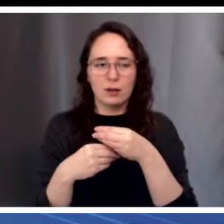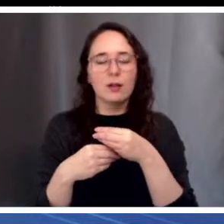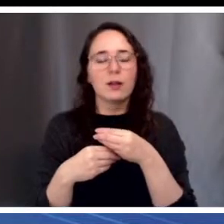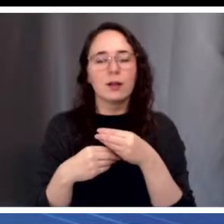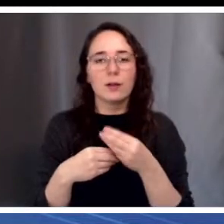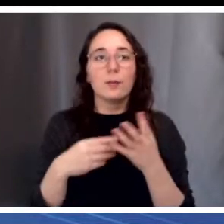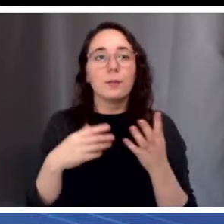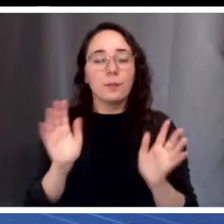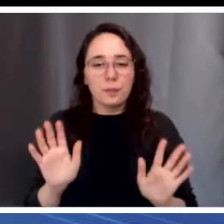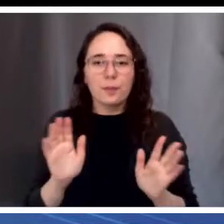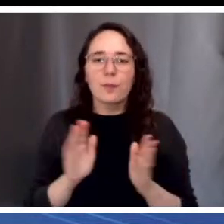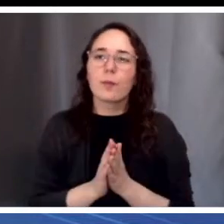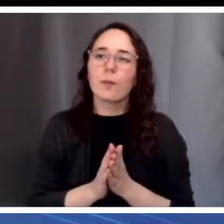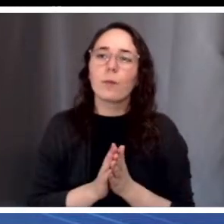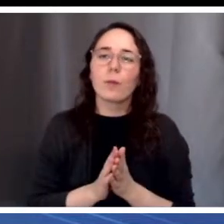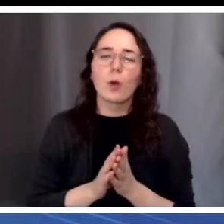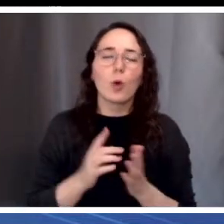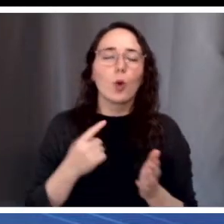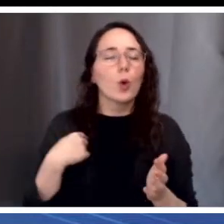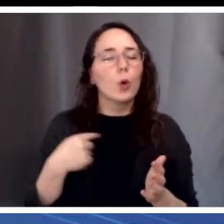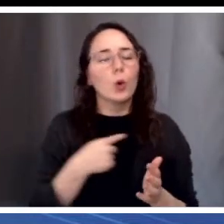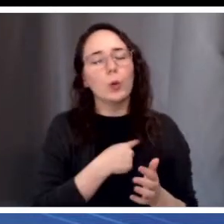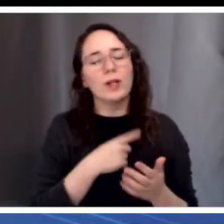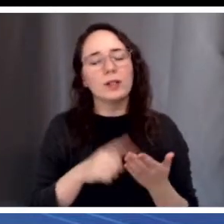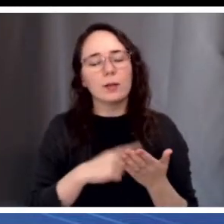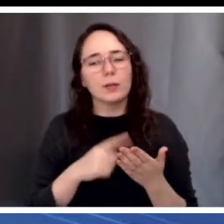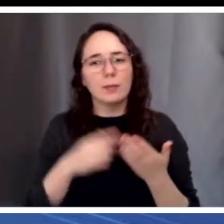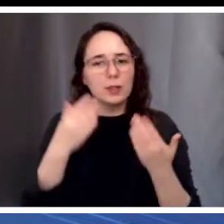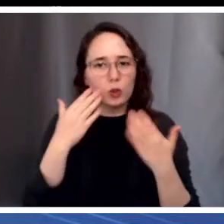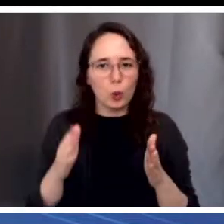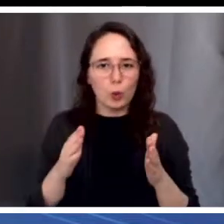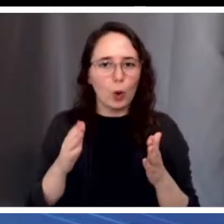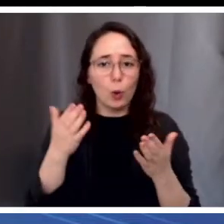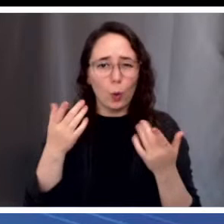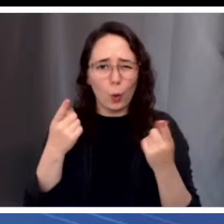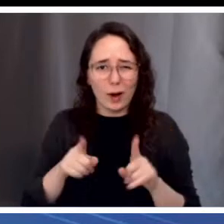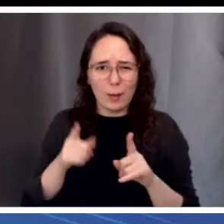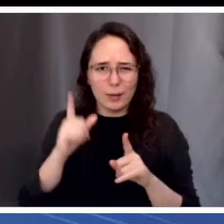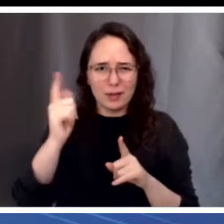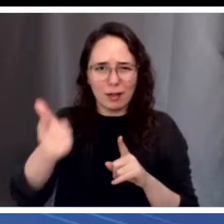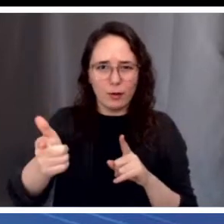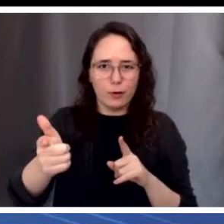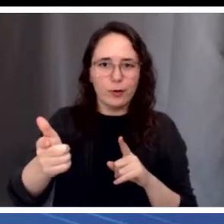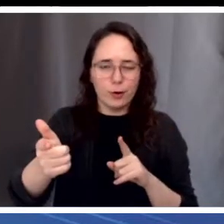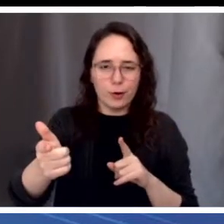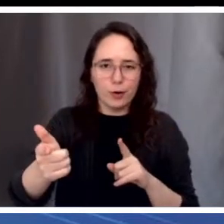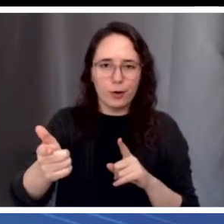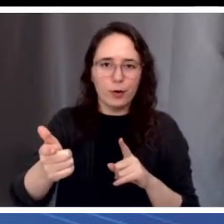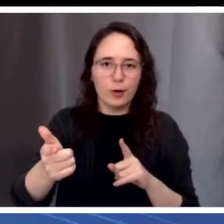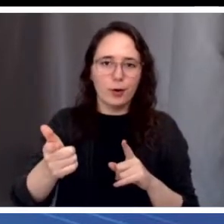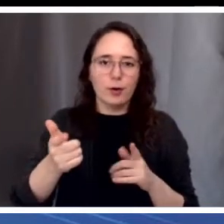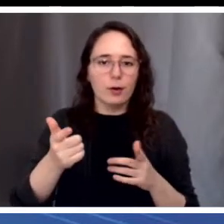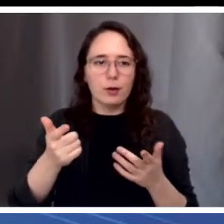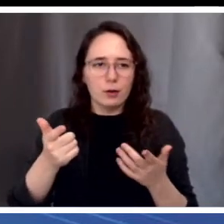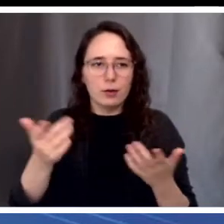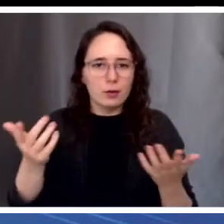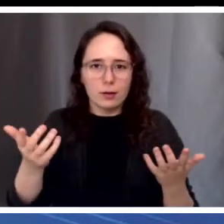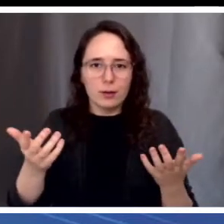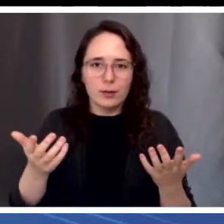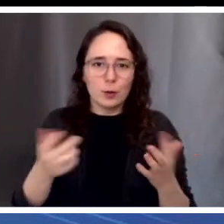where some of these things are going to move into and expand, right? So that being said, I,